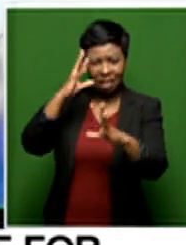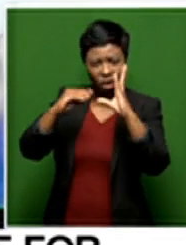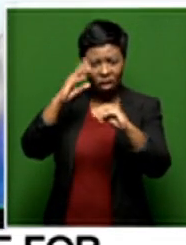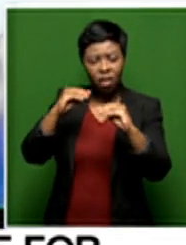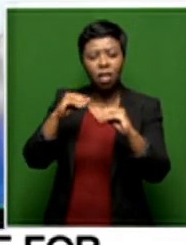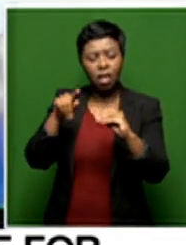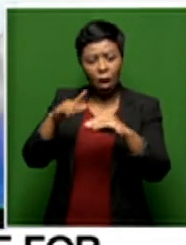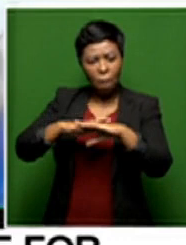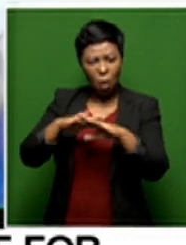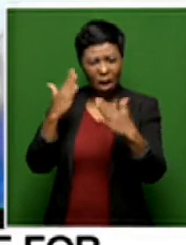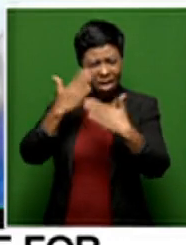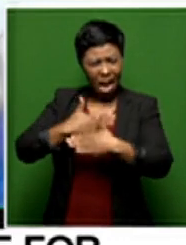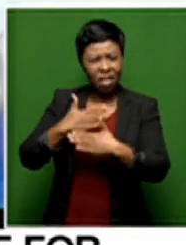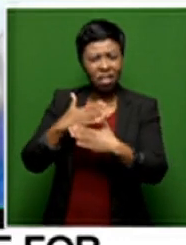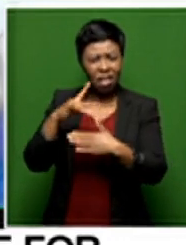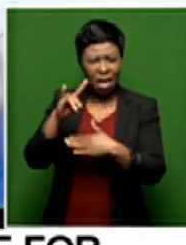at night. Your thoughts?